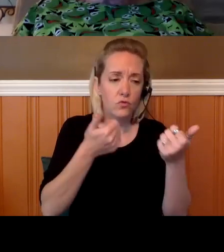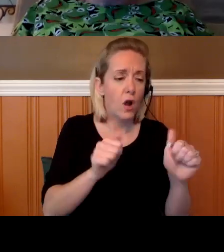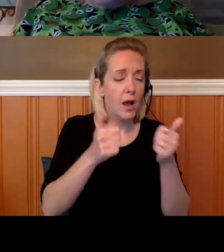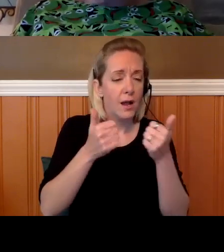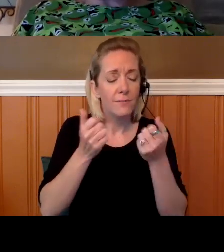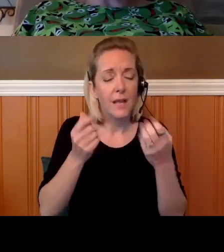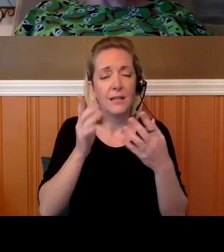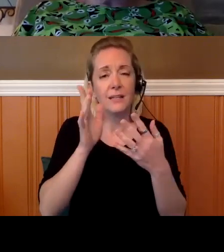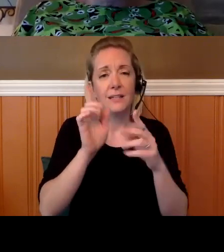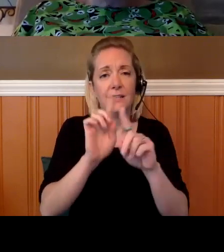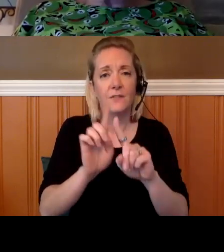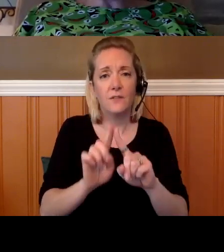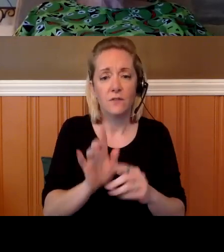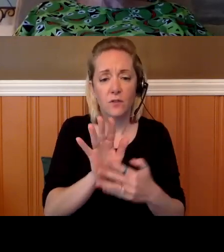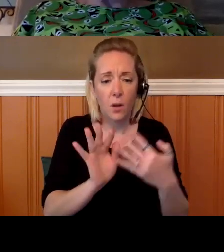and